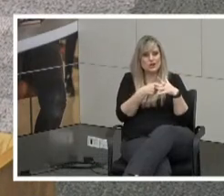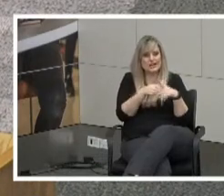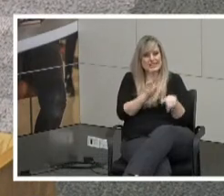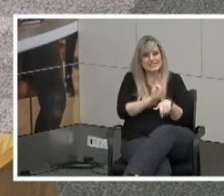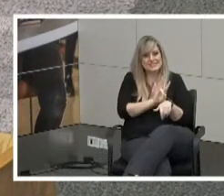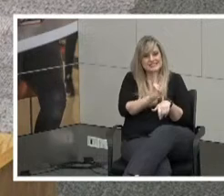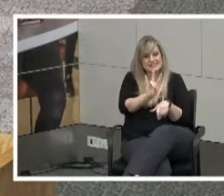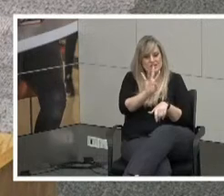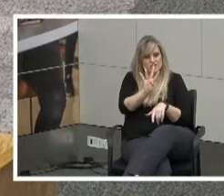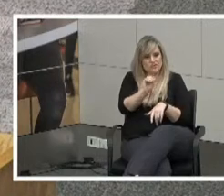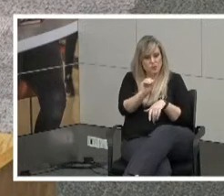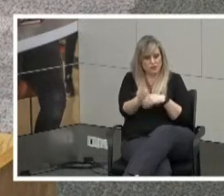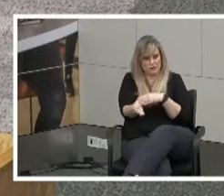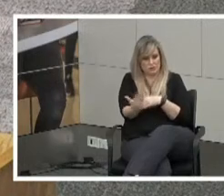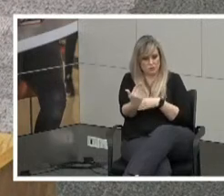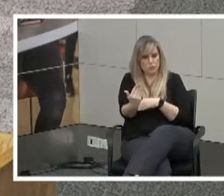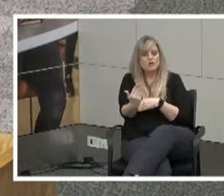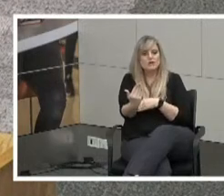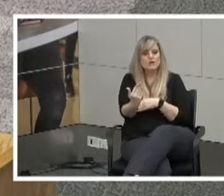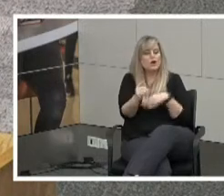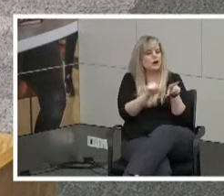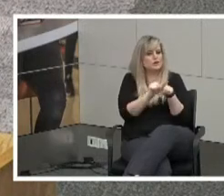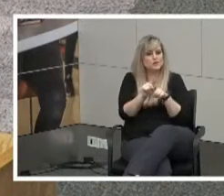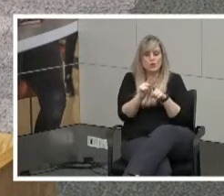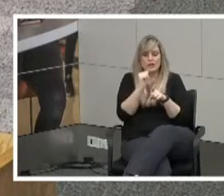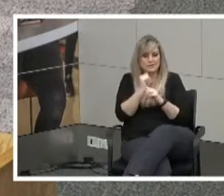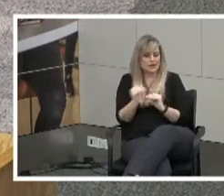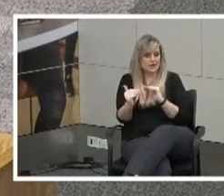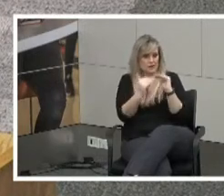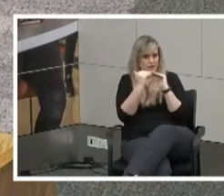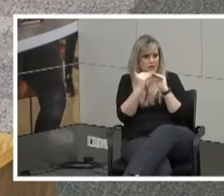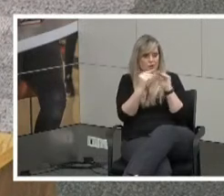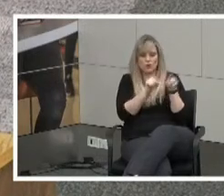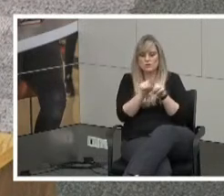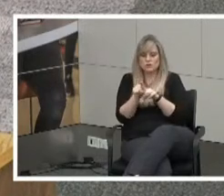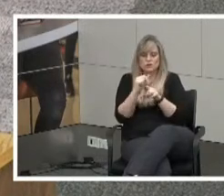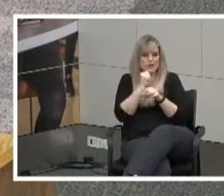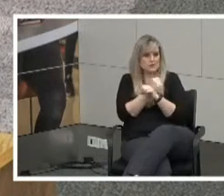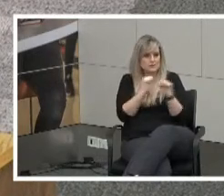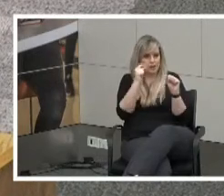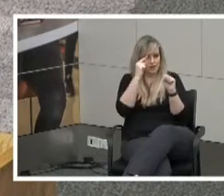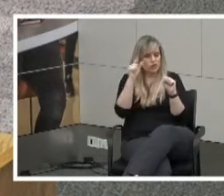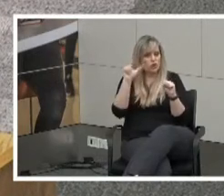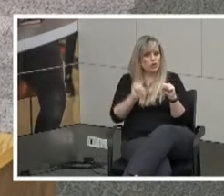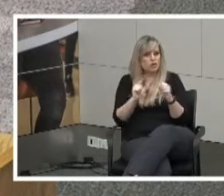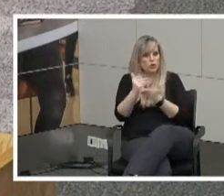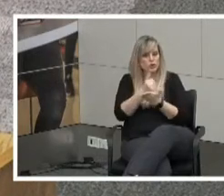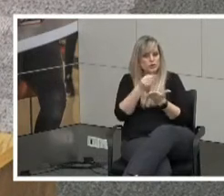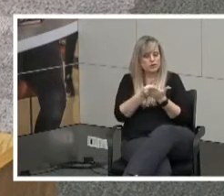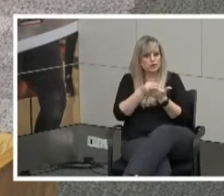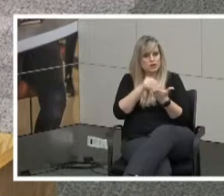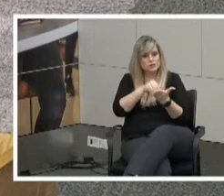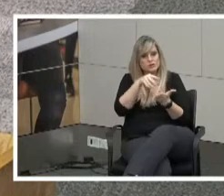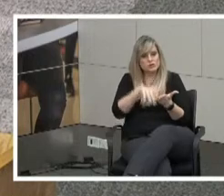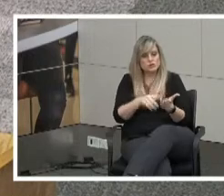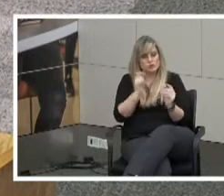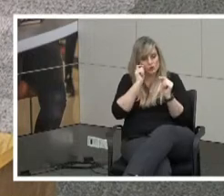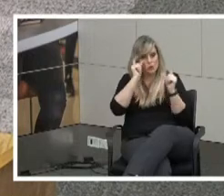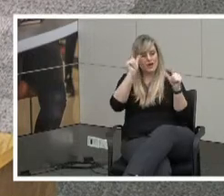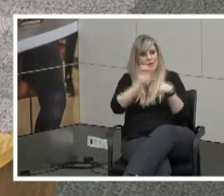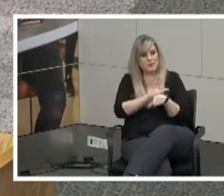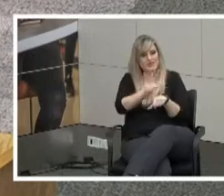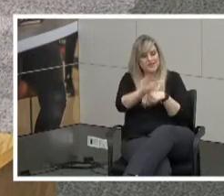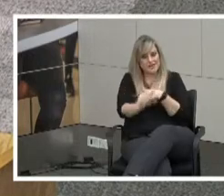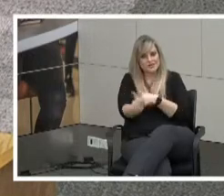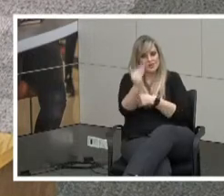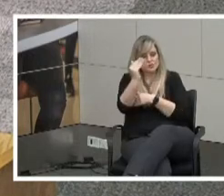as 7:40 in the morning it's also not Equitable nor safe for lowincome students to be getting up at 5: